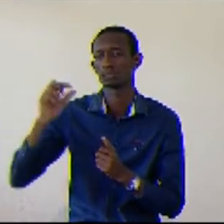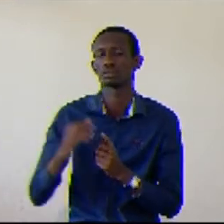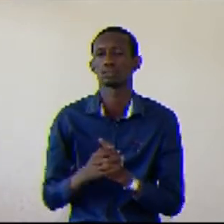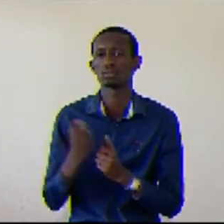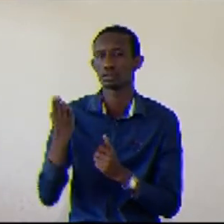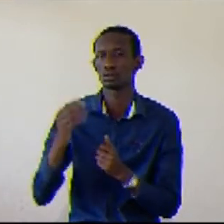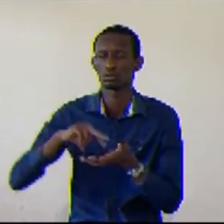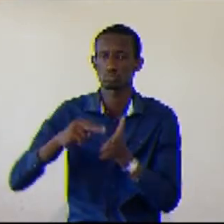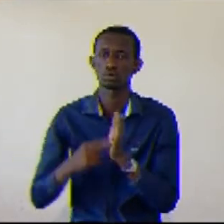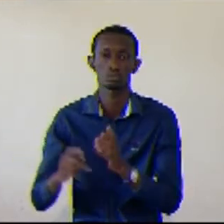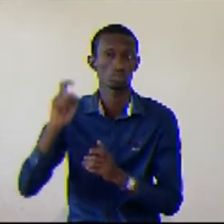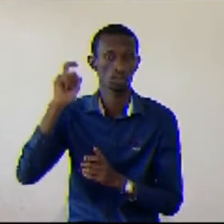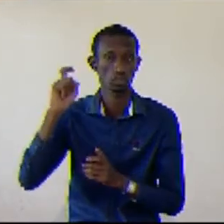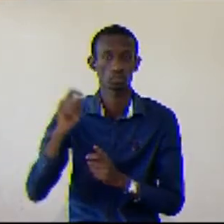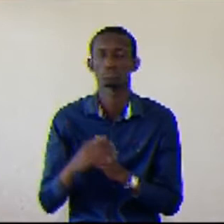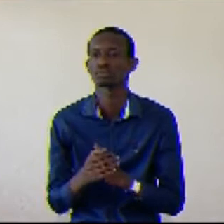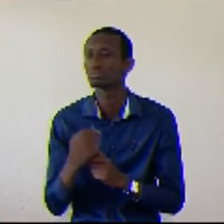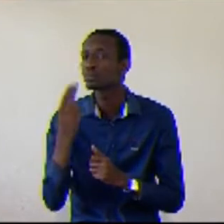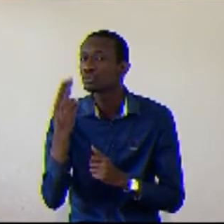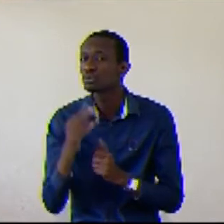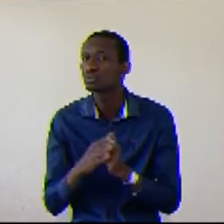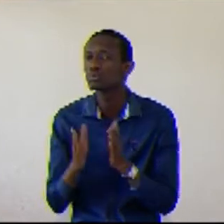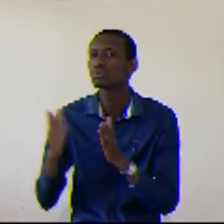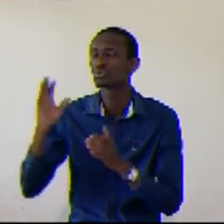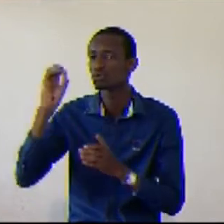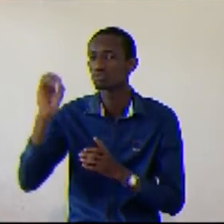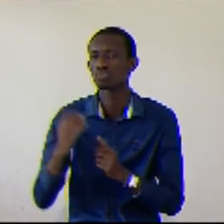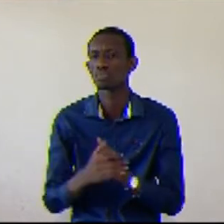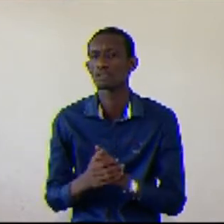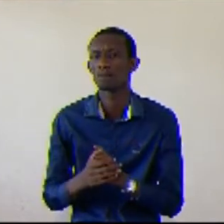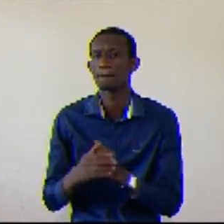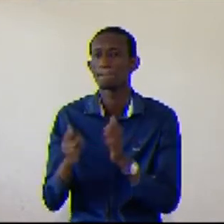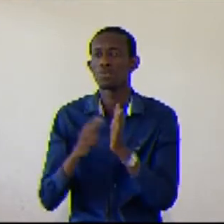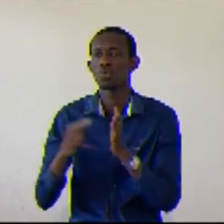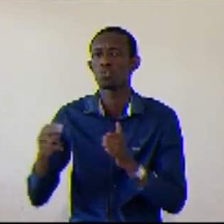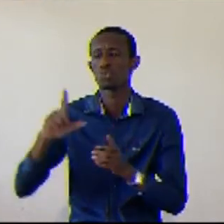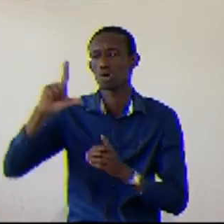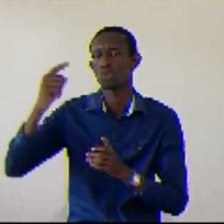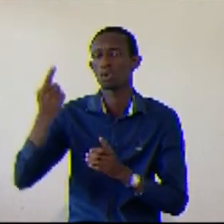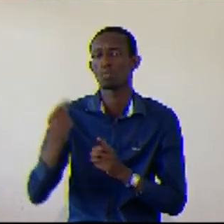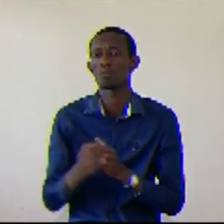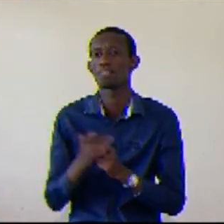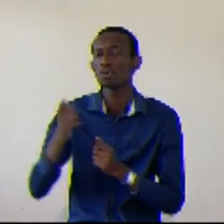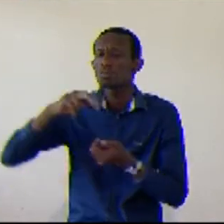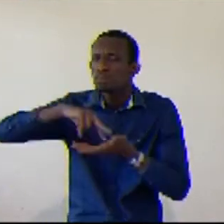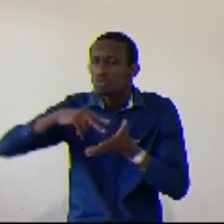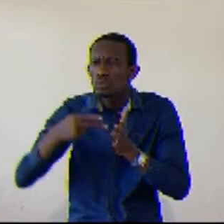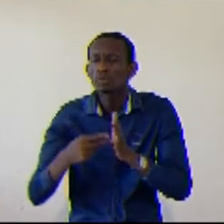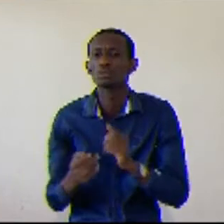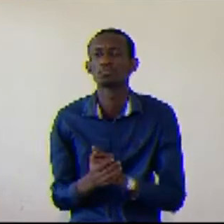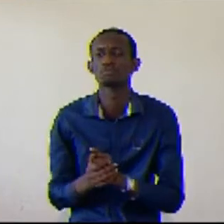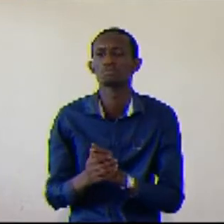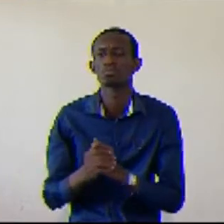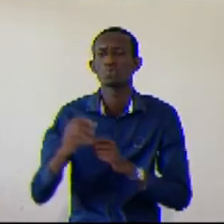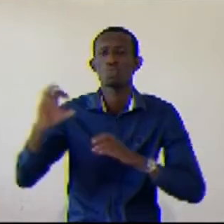x2, 0, is lying on L1. Means that the coordinate of this point verify our